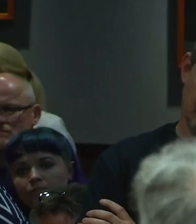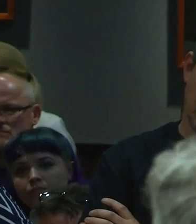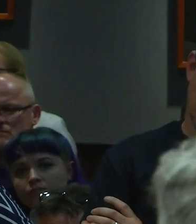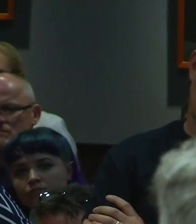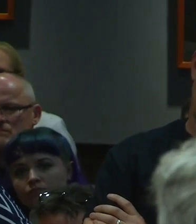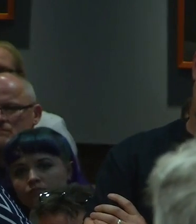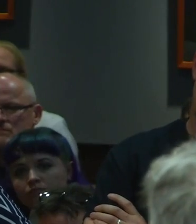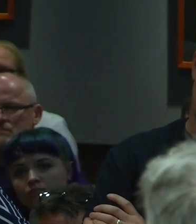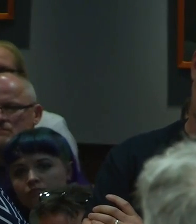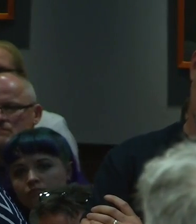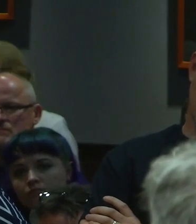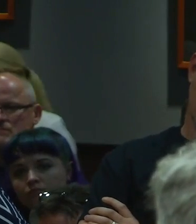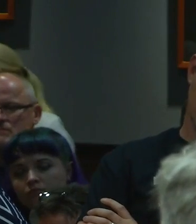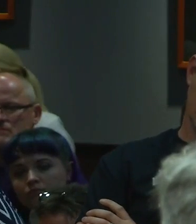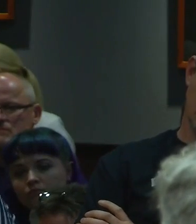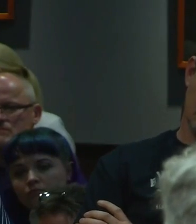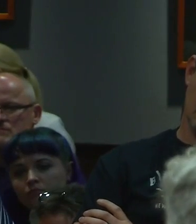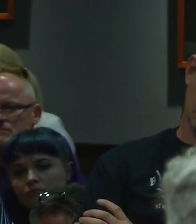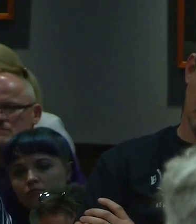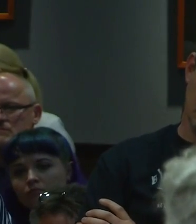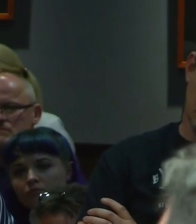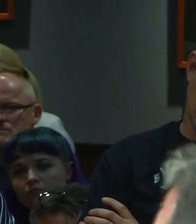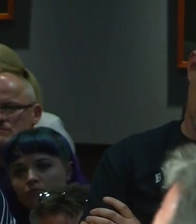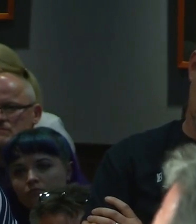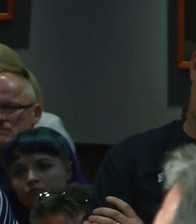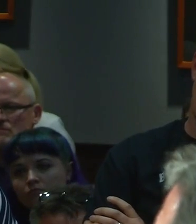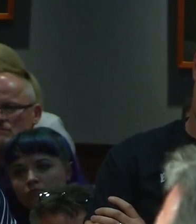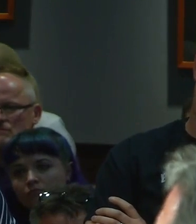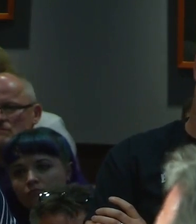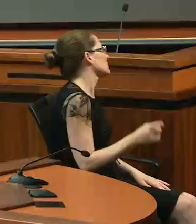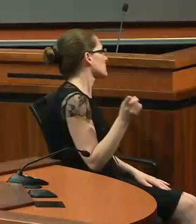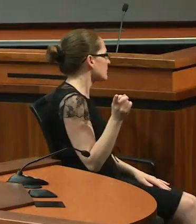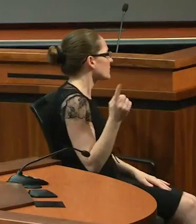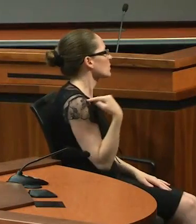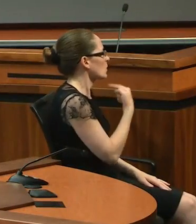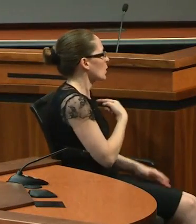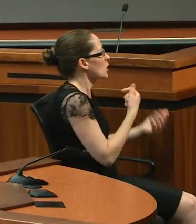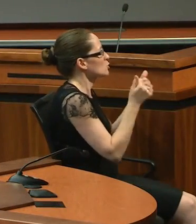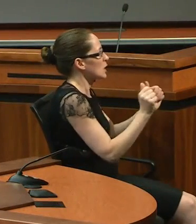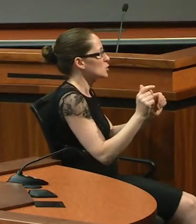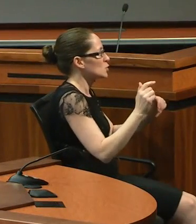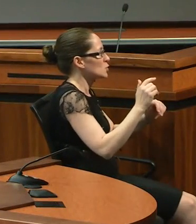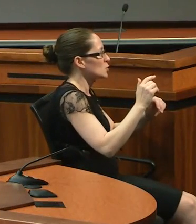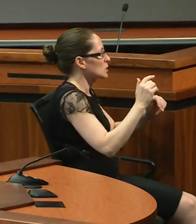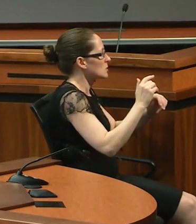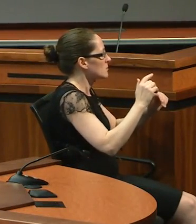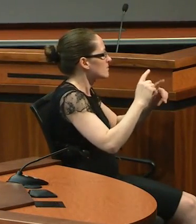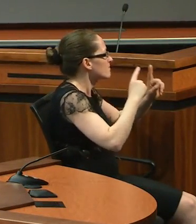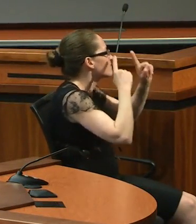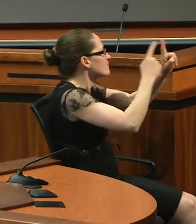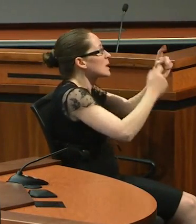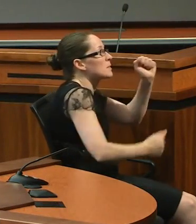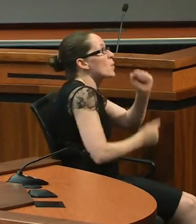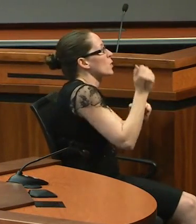in a 100-year storm? What are you shooting for in your designs? Trying to maximize the storage of runoff. So it's looking at the site and maximizing how much water